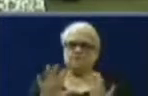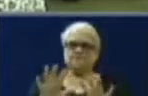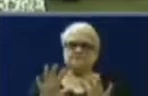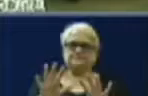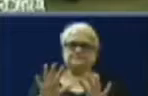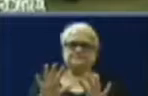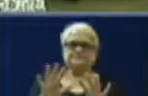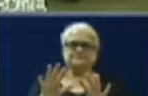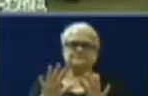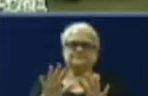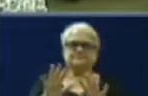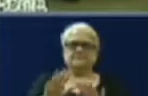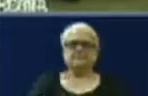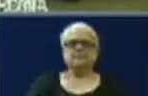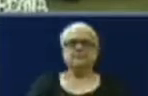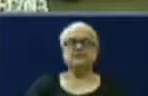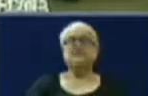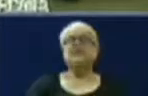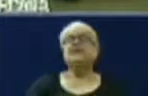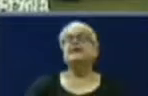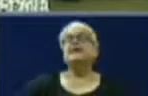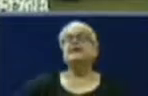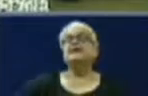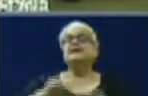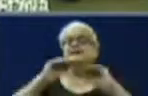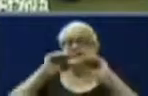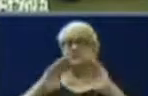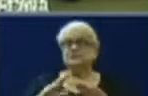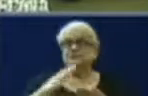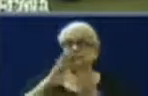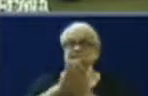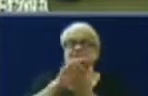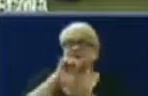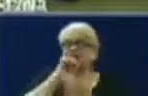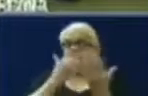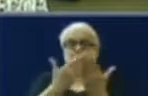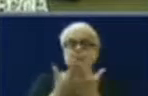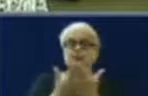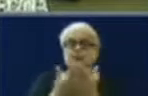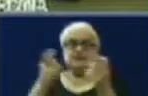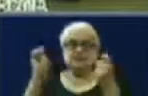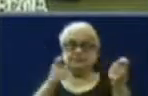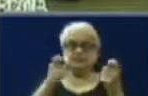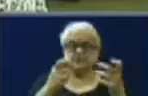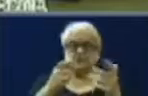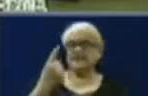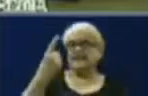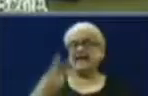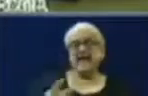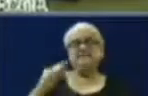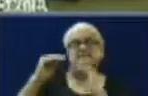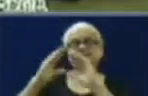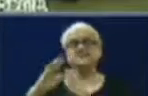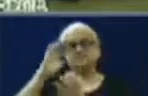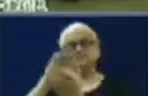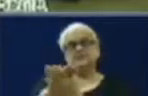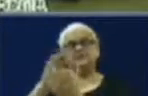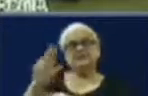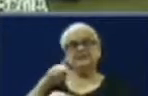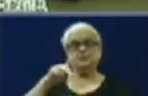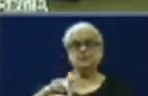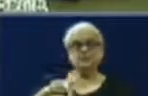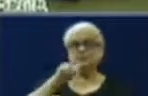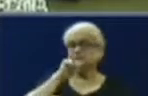year. Despite what teachers believe is an unsupportive administration, and half the teachers believing firmly that the principal